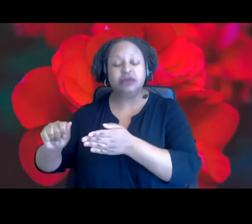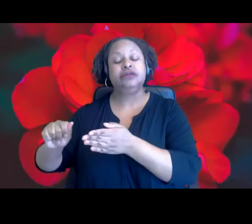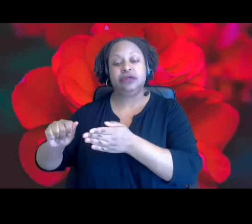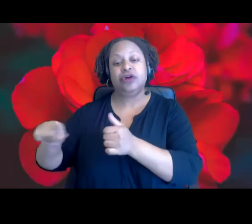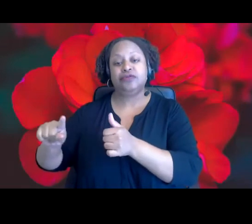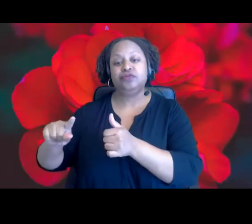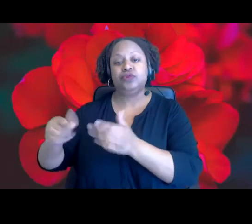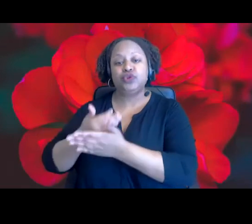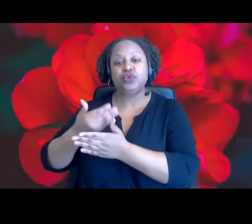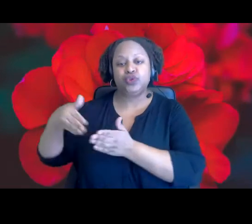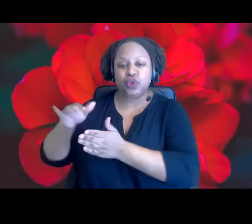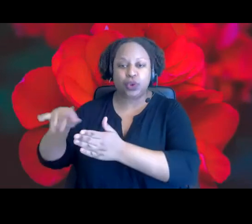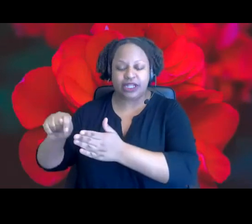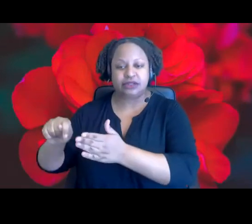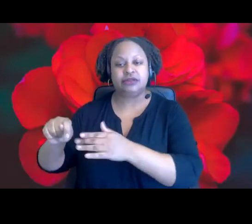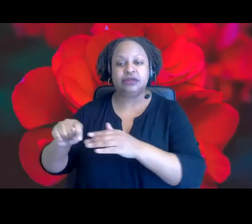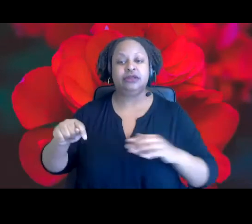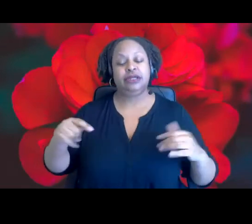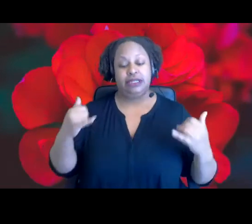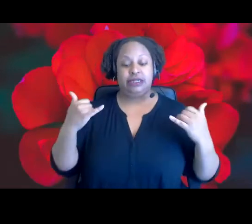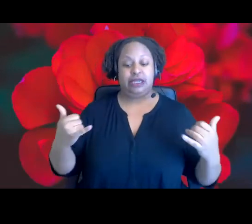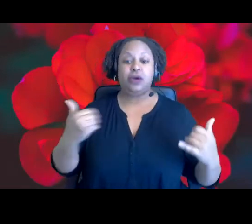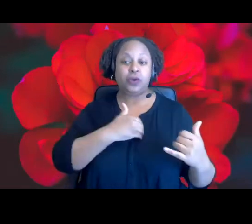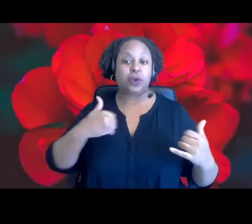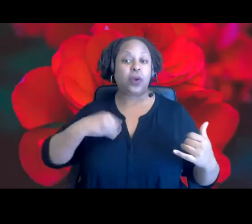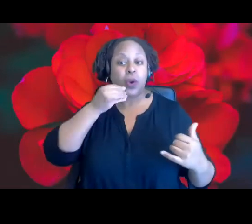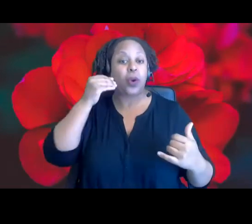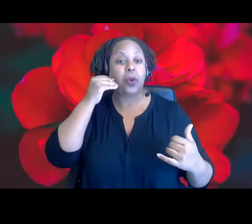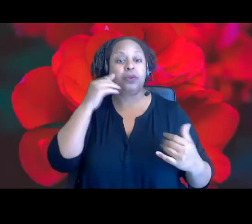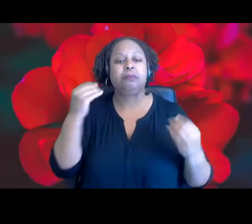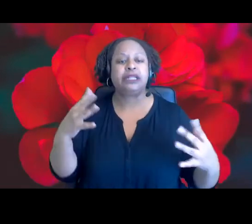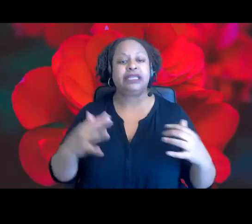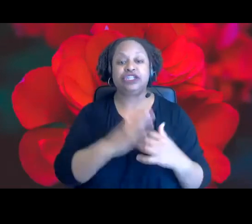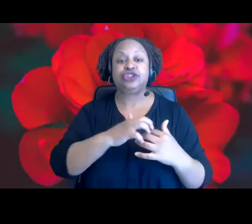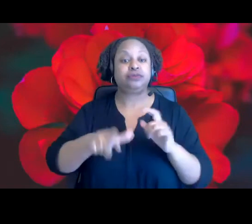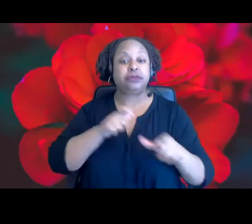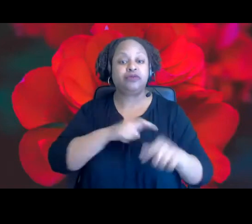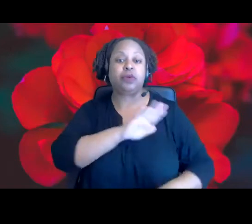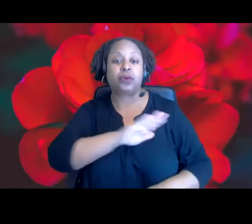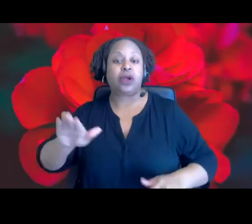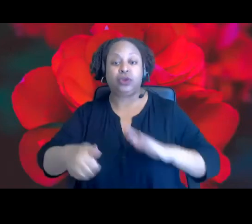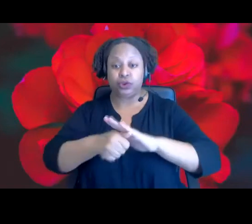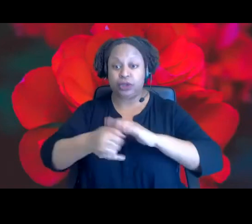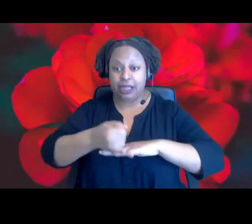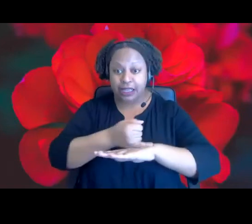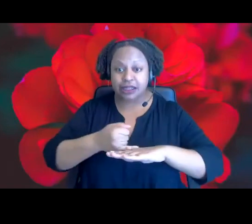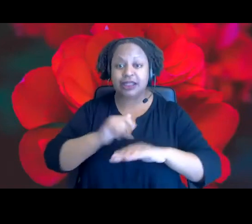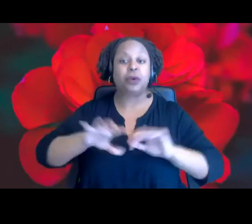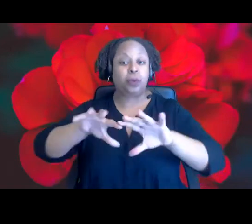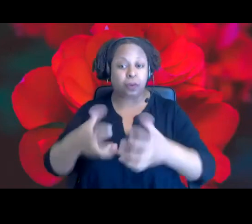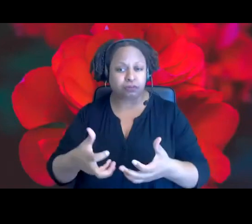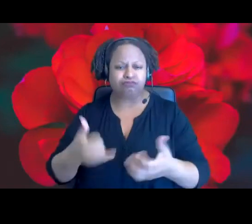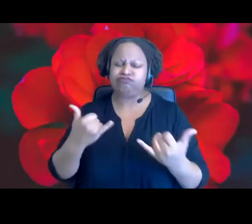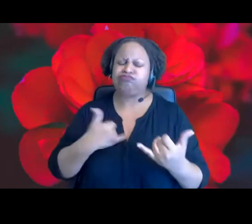to many Indigenous peoples from across Turtle Island and around the world, and we are grateful to have this opportunity to work,